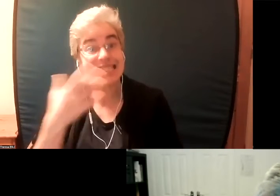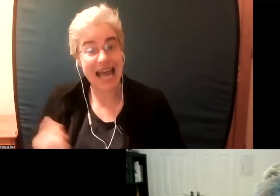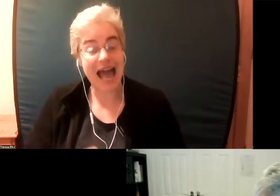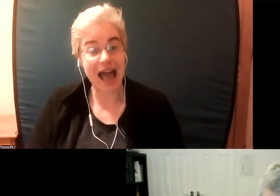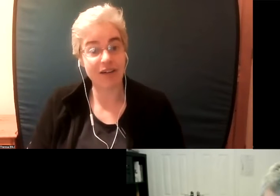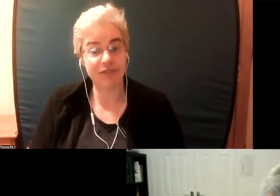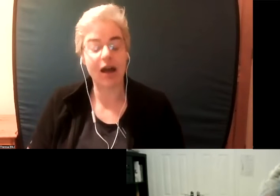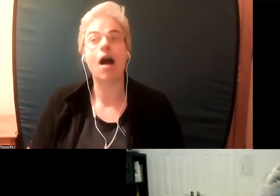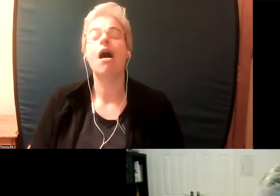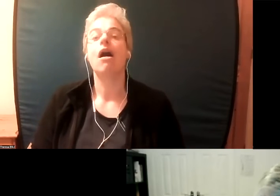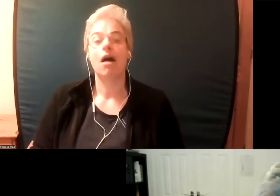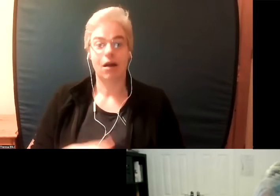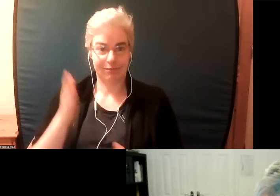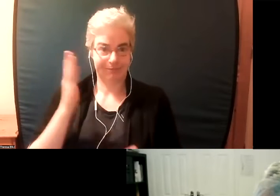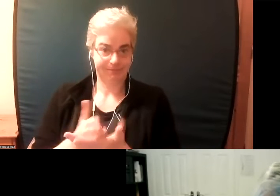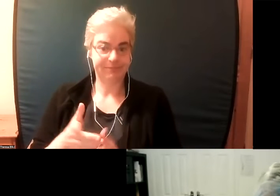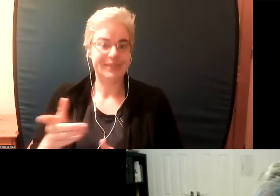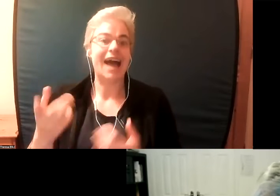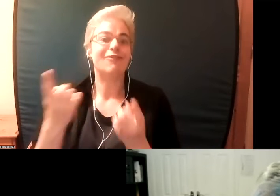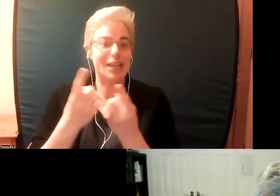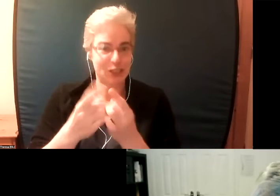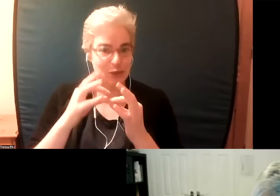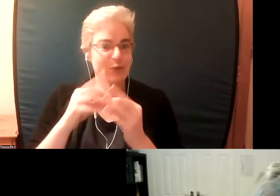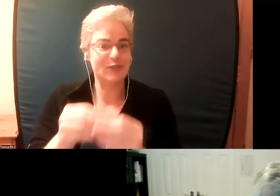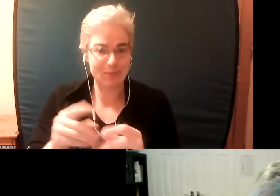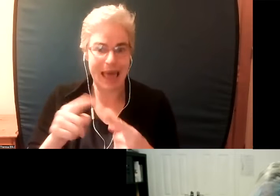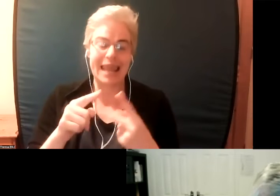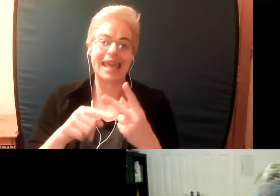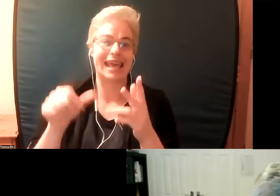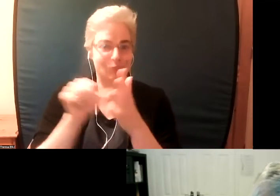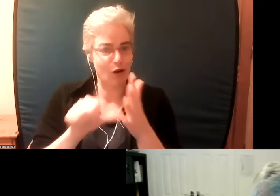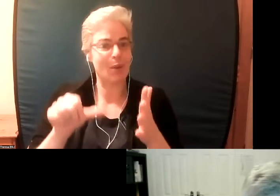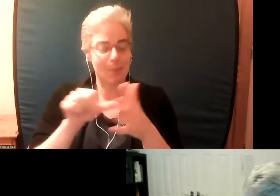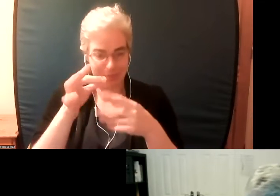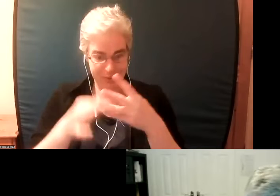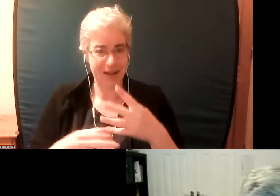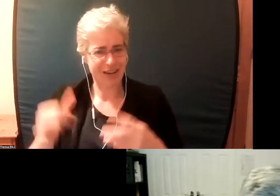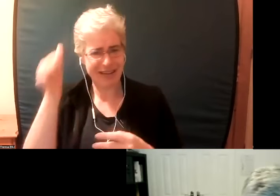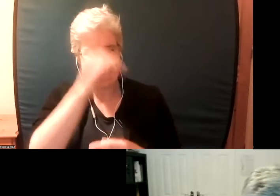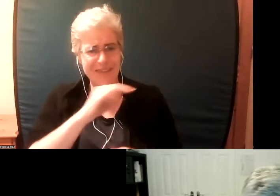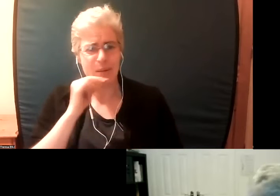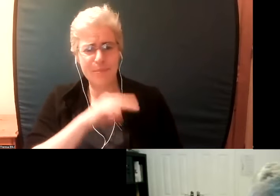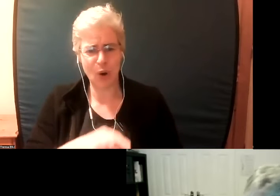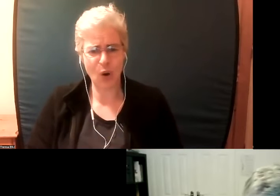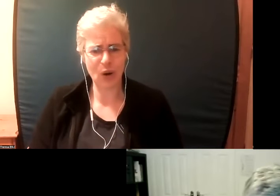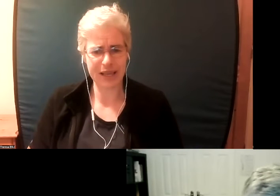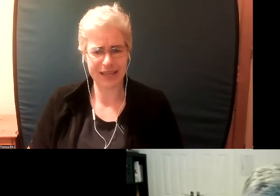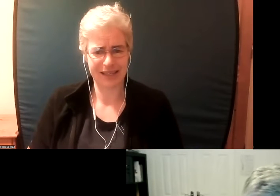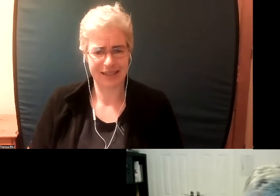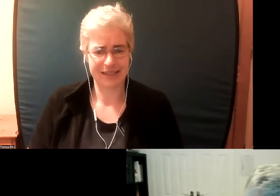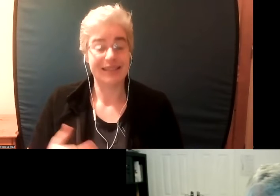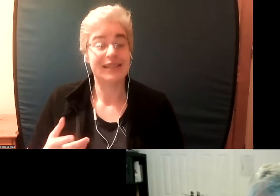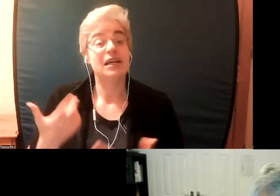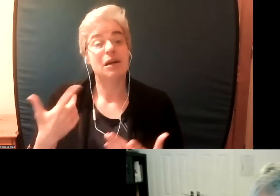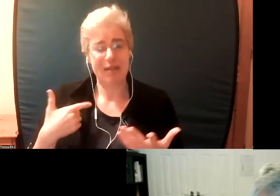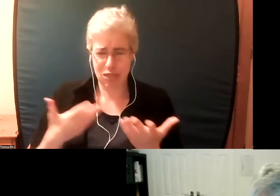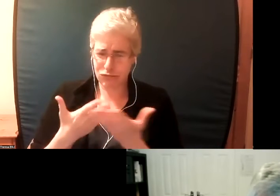and behold, issues with spelling and all those kind of things. He's a very clever little boy. He kind of hid those, managed to get through